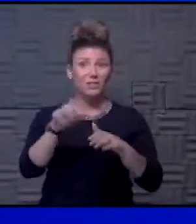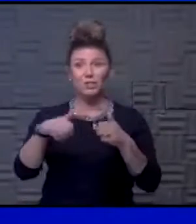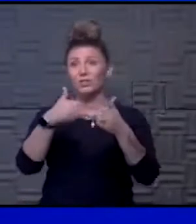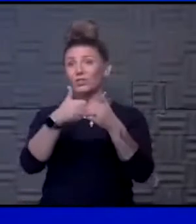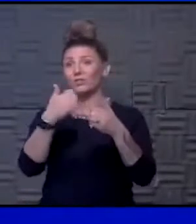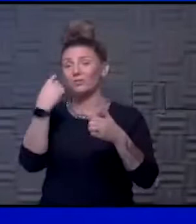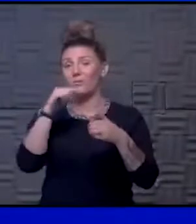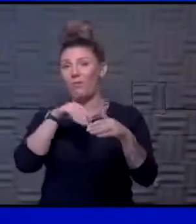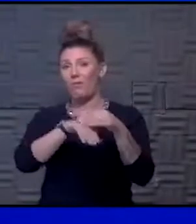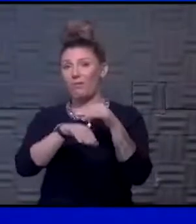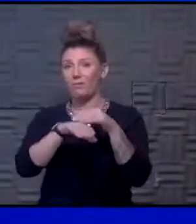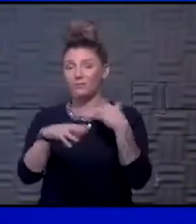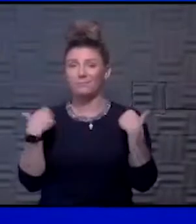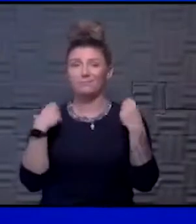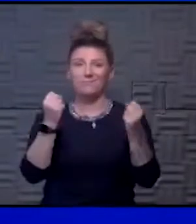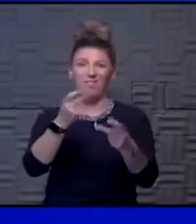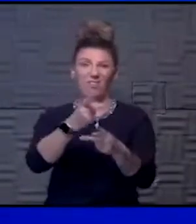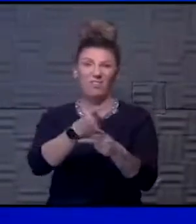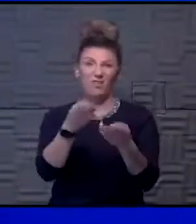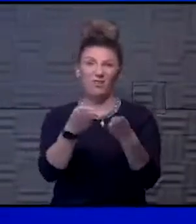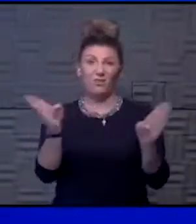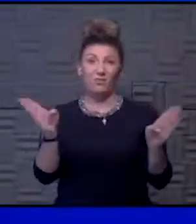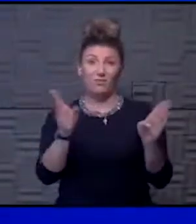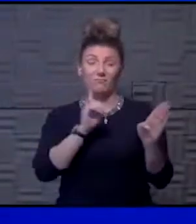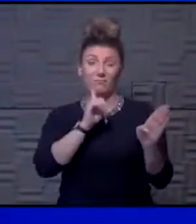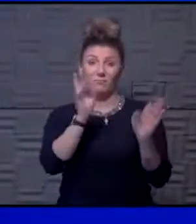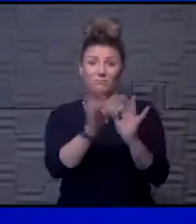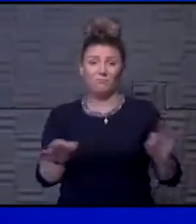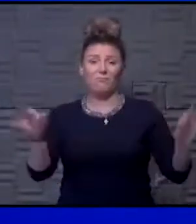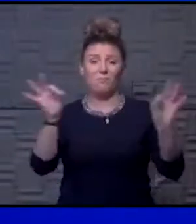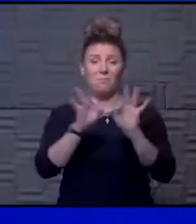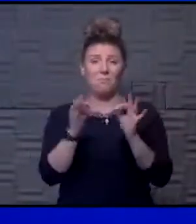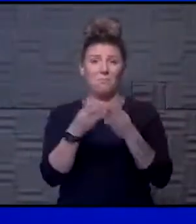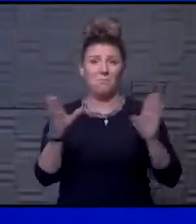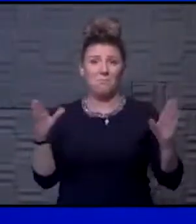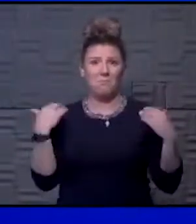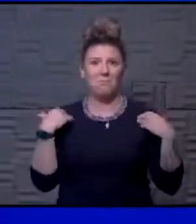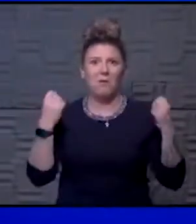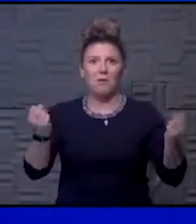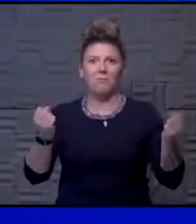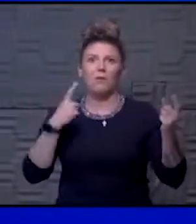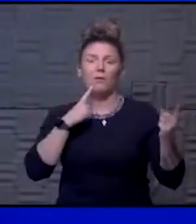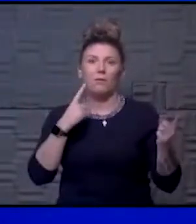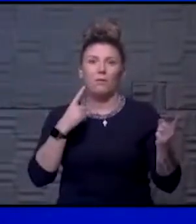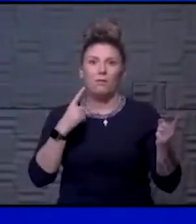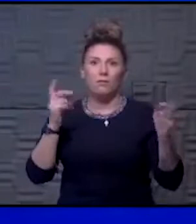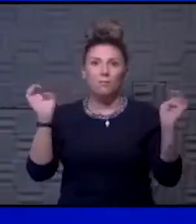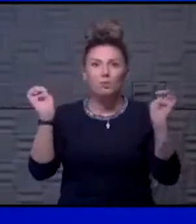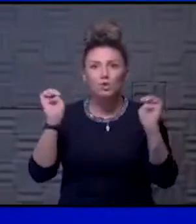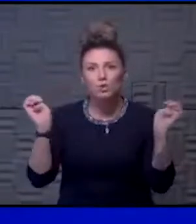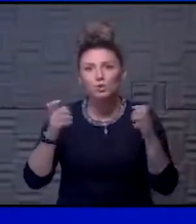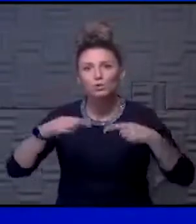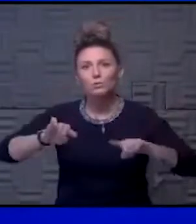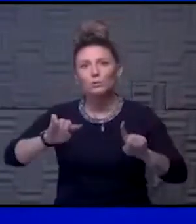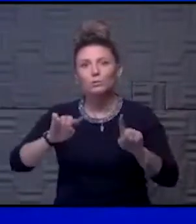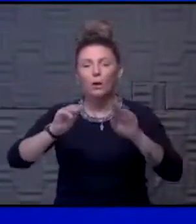for access to healthcare in general, and especially important in the time of a public health emergency or pandemic. Mm-hmm. Clearly, a tall